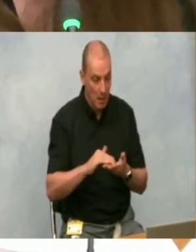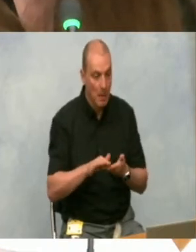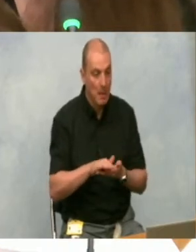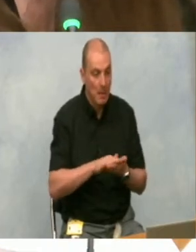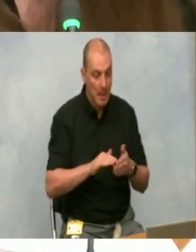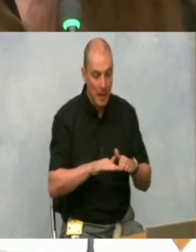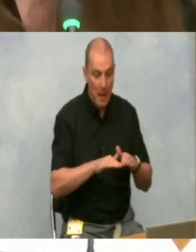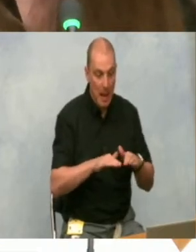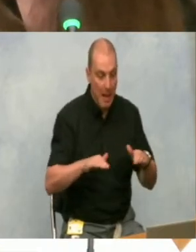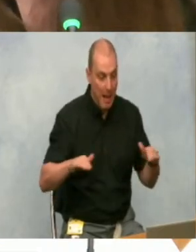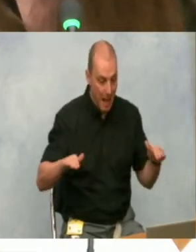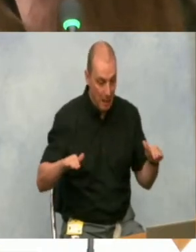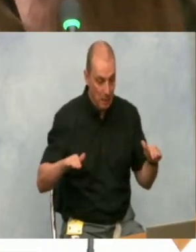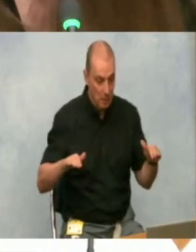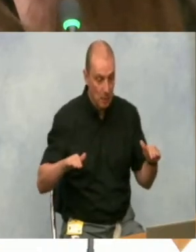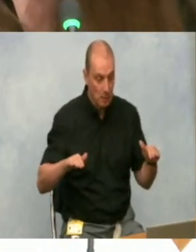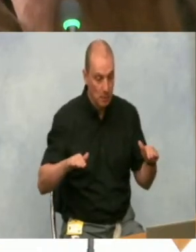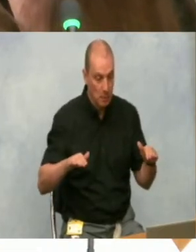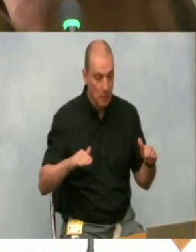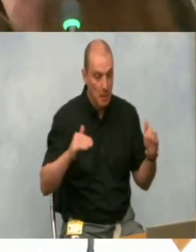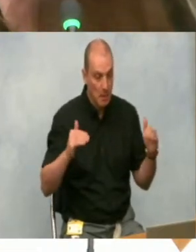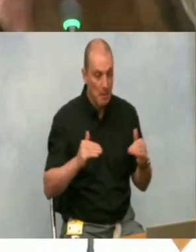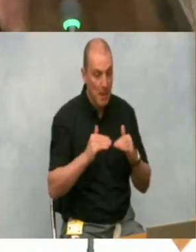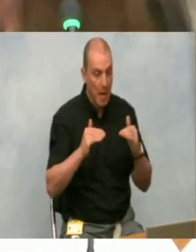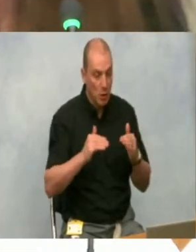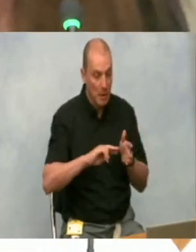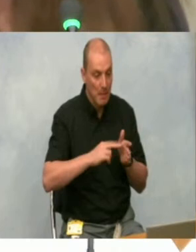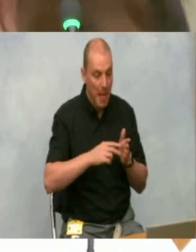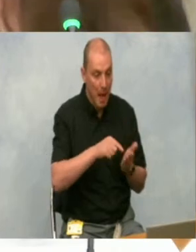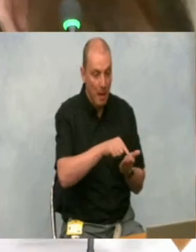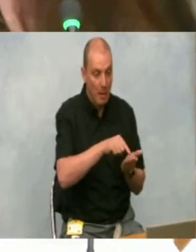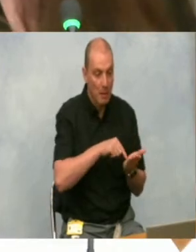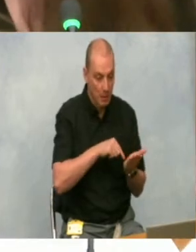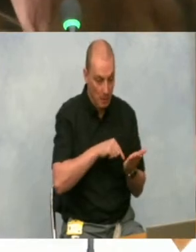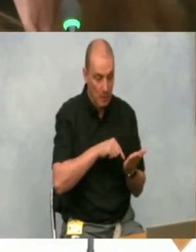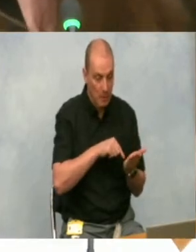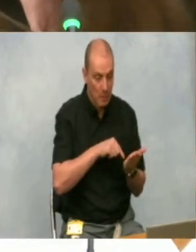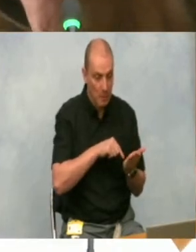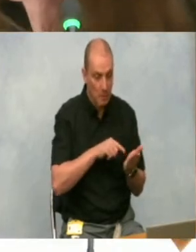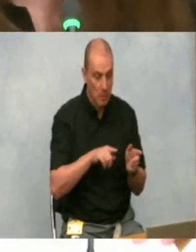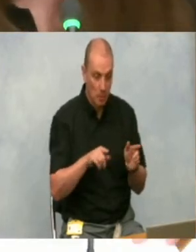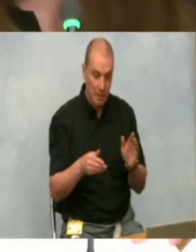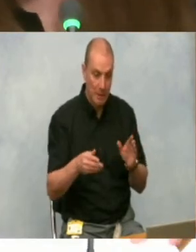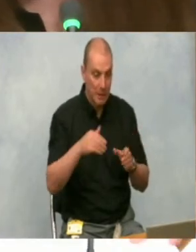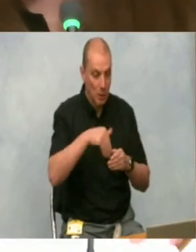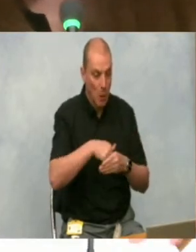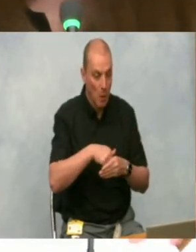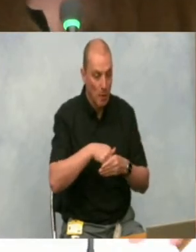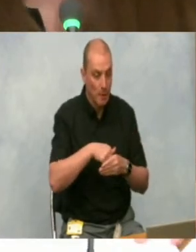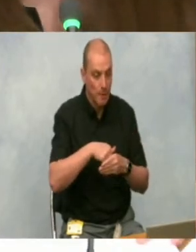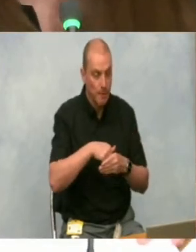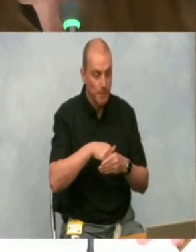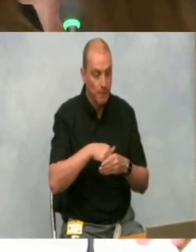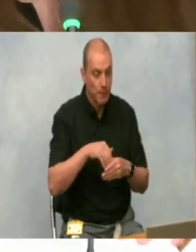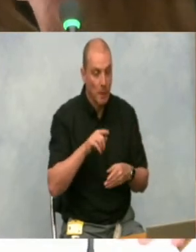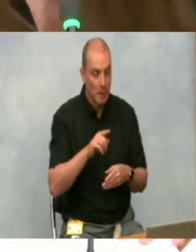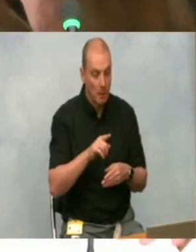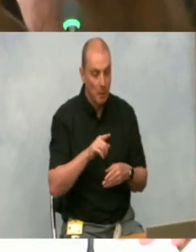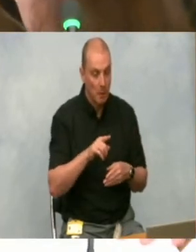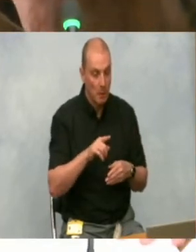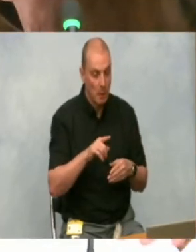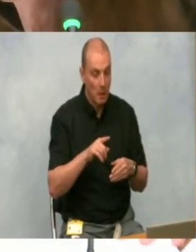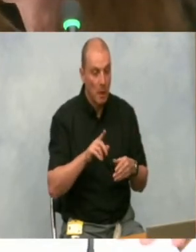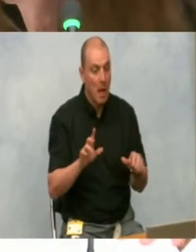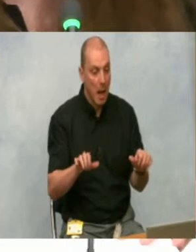land to fulfil the planning obligations associated with the residential development. And also the authority is granted to the